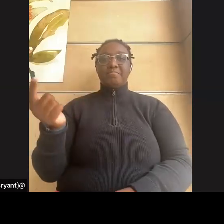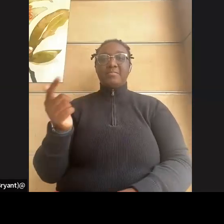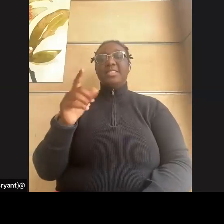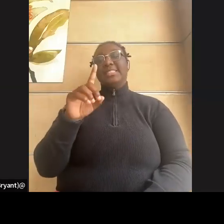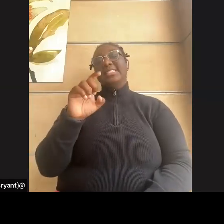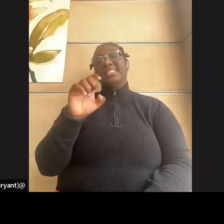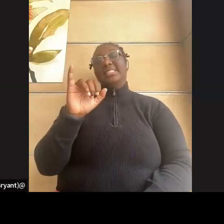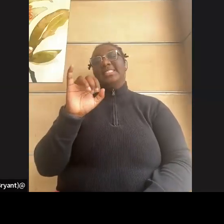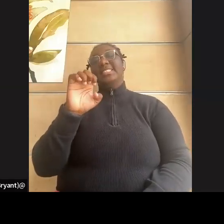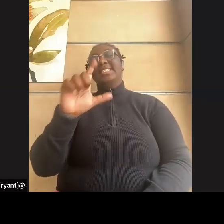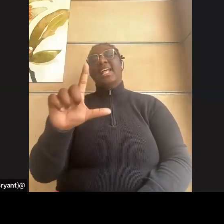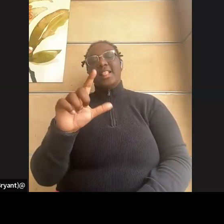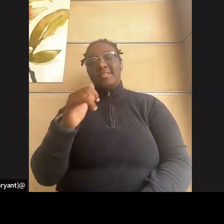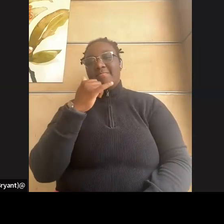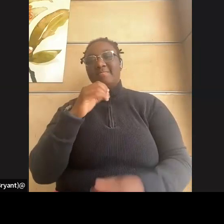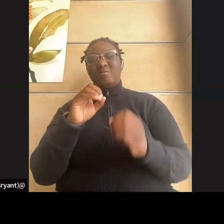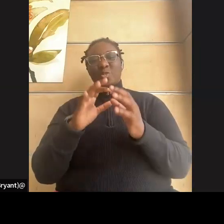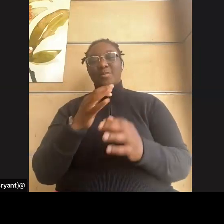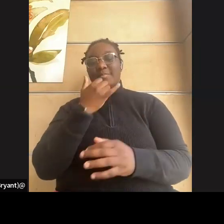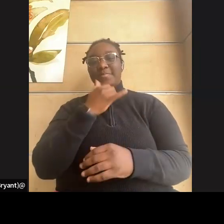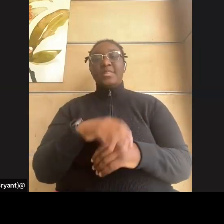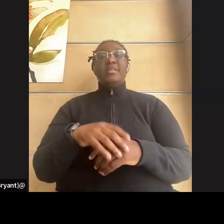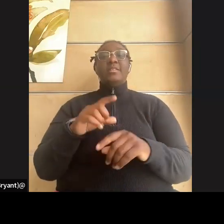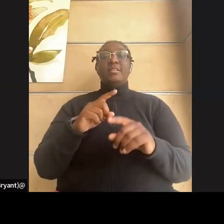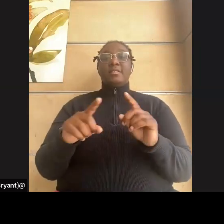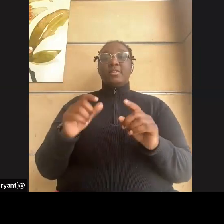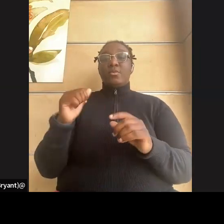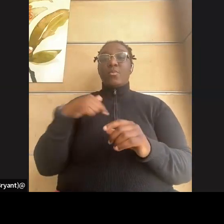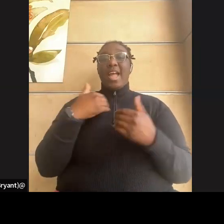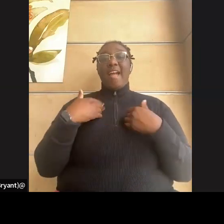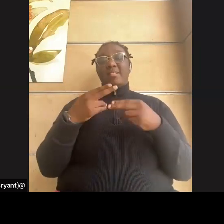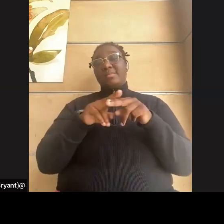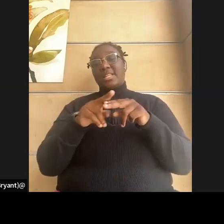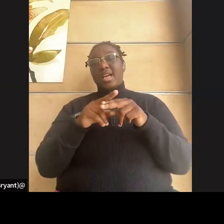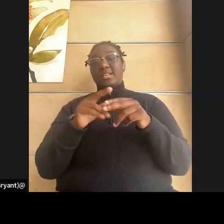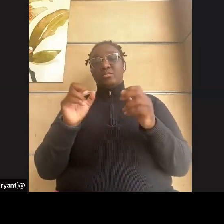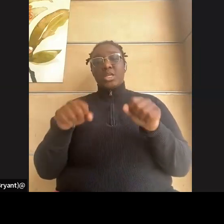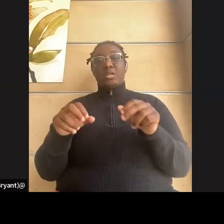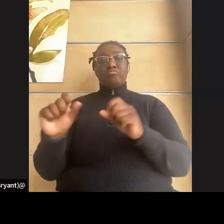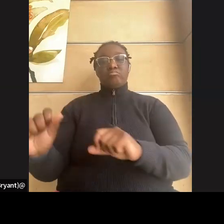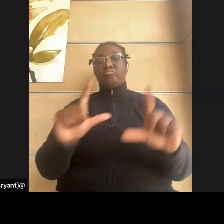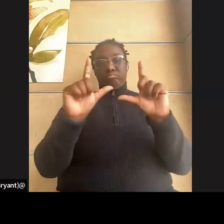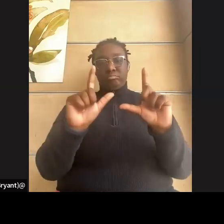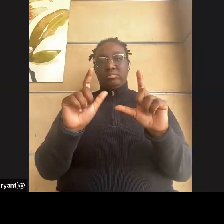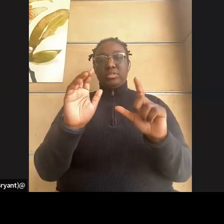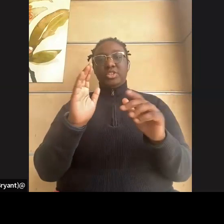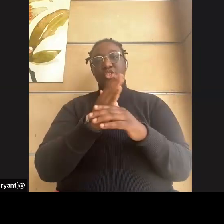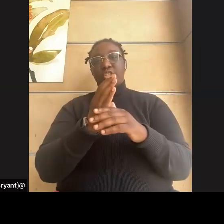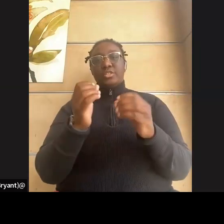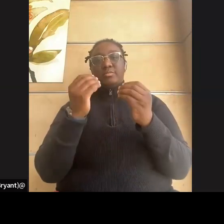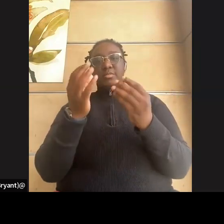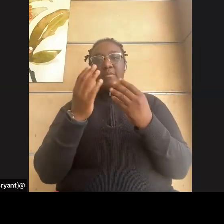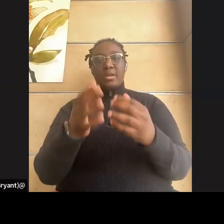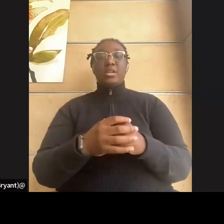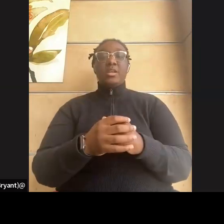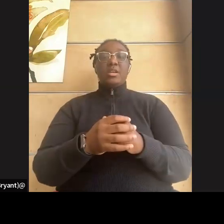think we have some slides we can pull up to share some information about us. I'm just going to pause for a second, but